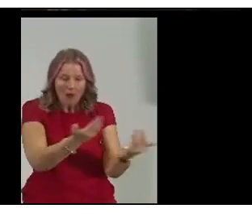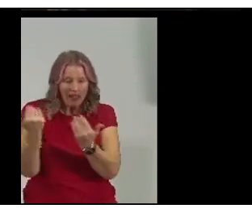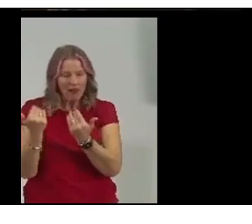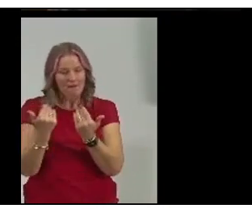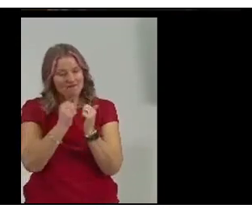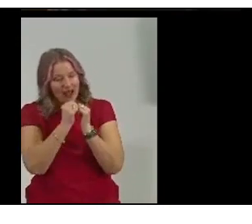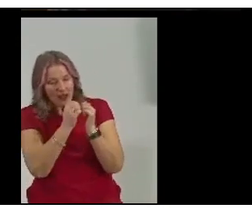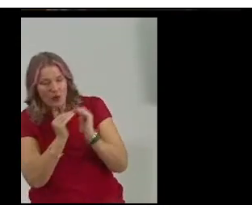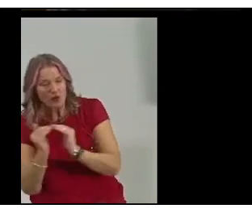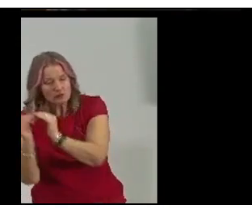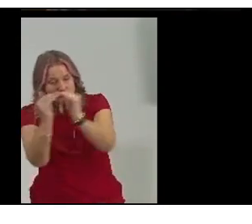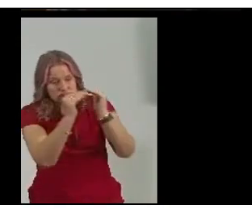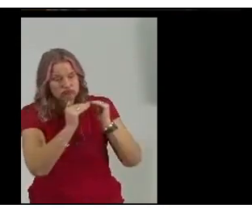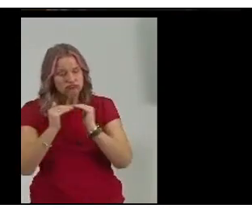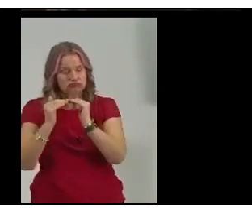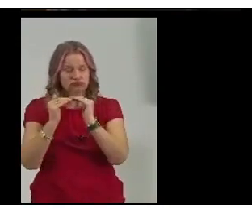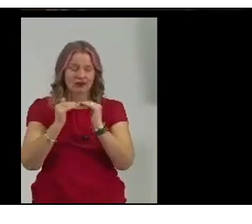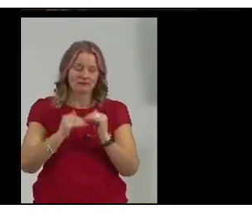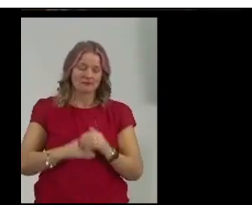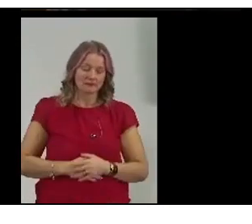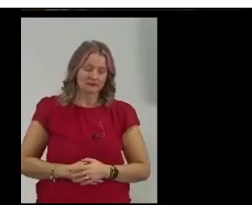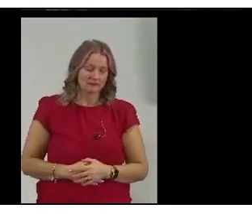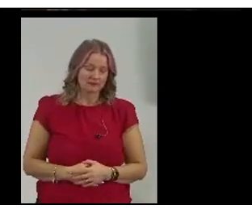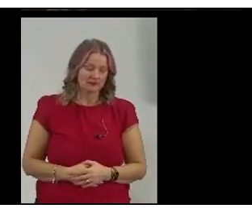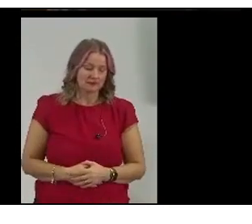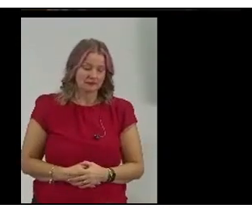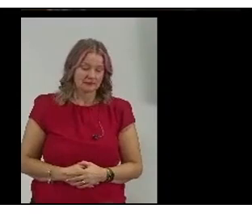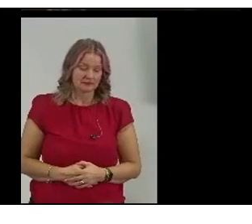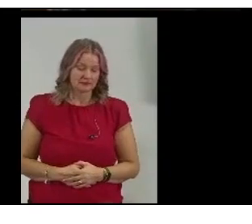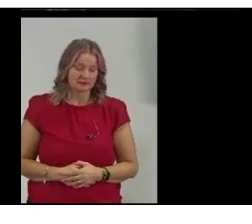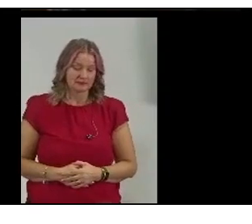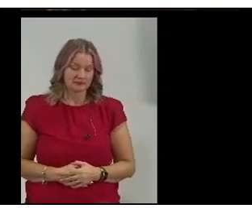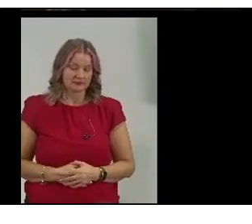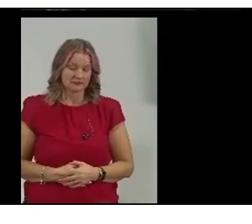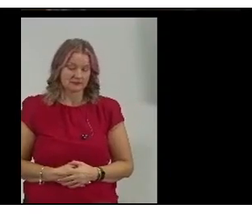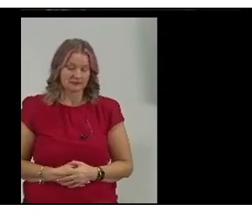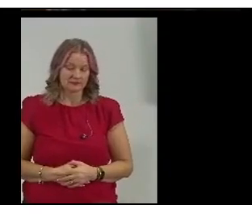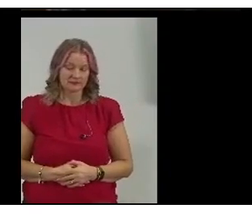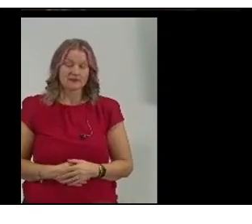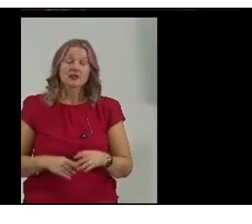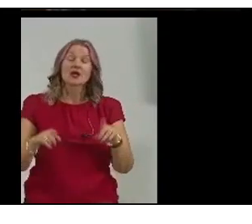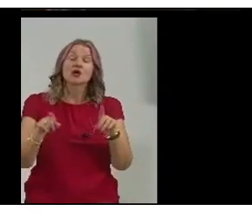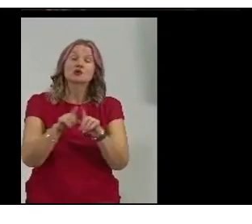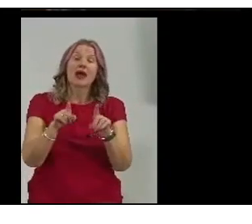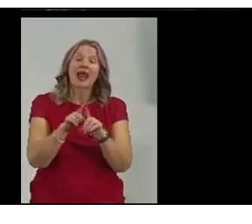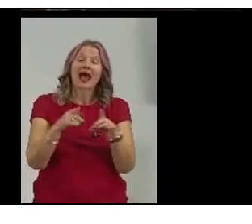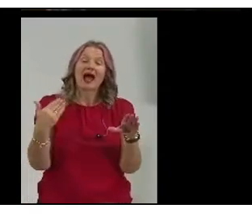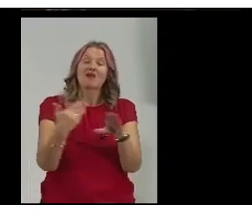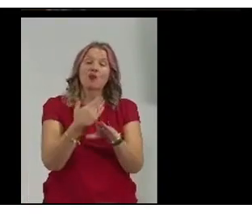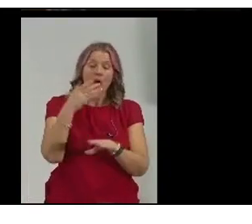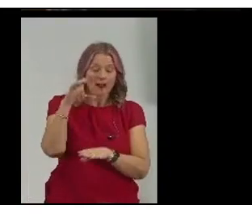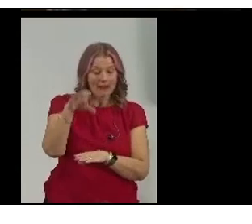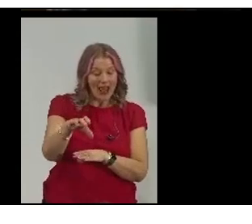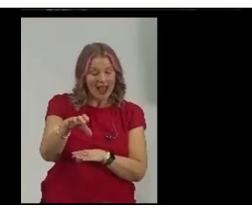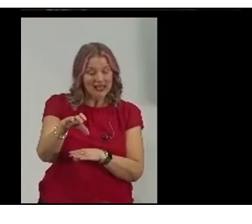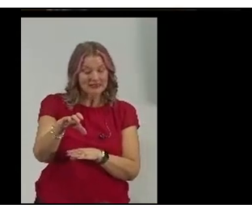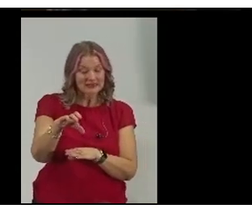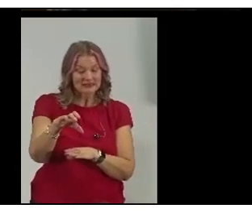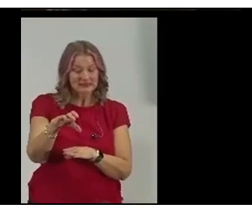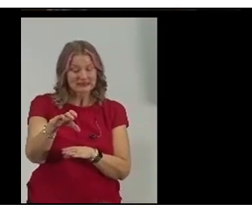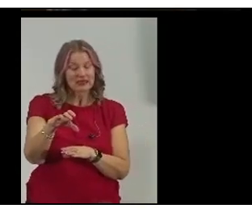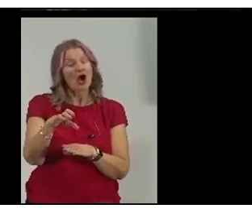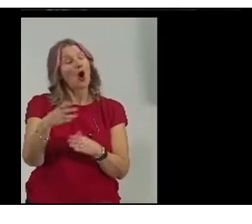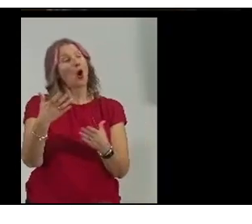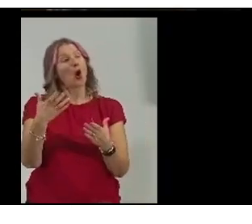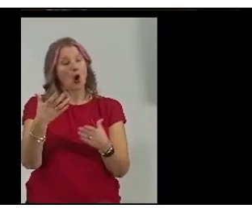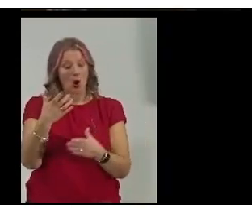equally with ability to thrive. We also have a workplace adjustment program that was rolled out in the UK, and as we speak is